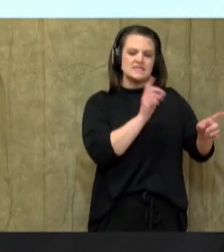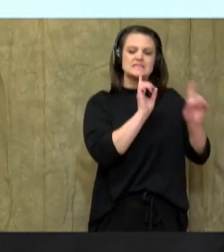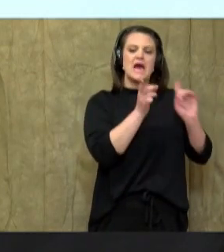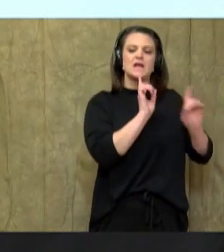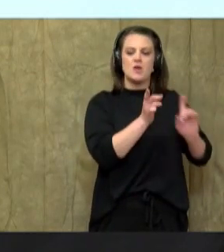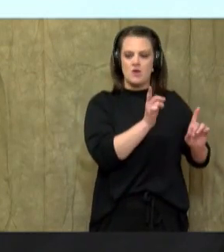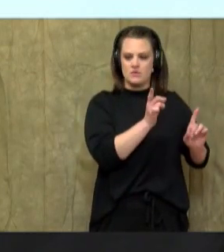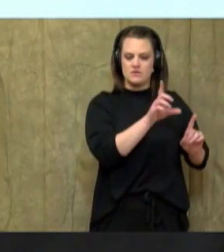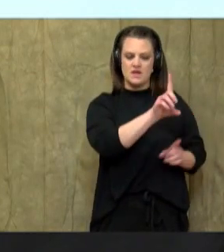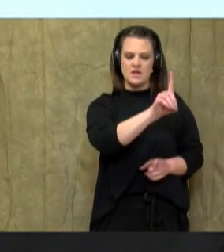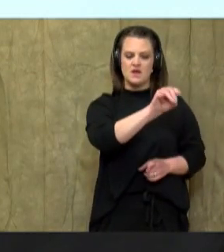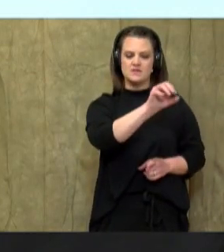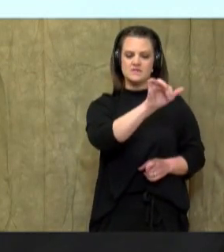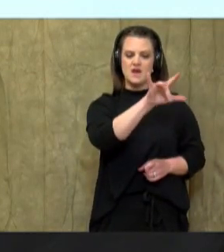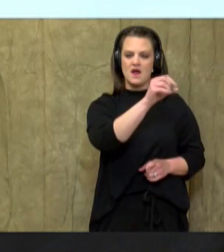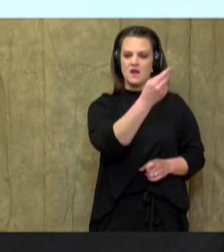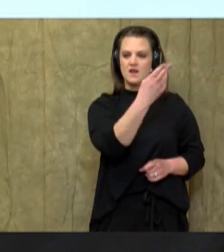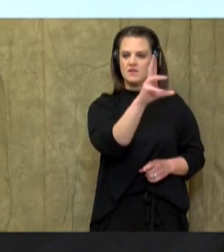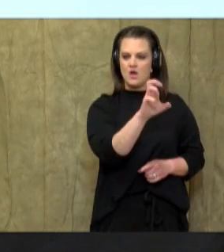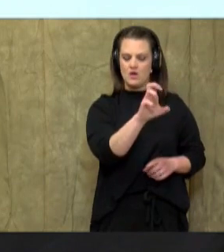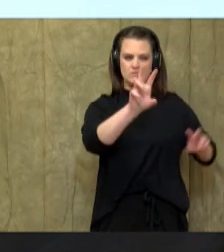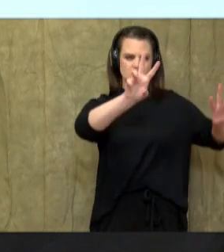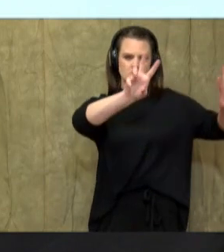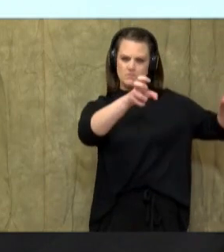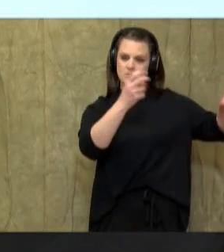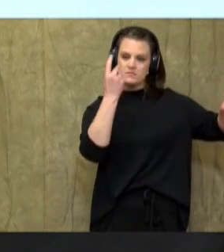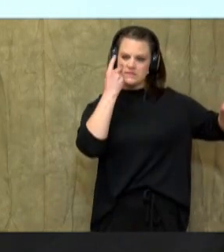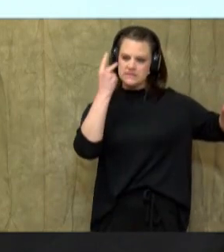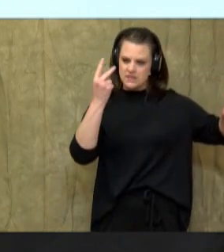the dialogue, you're going to see quotation marks.